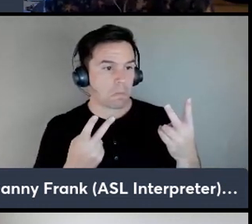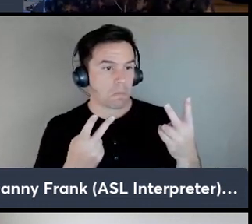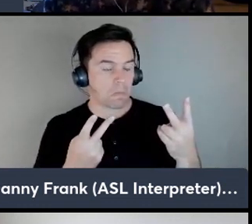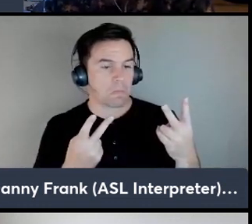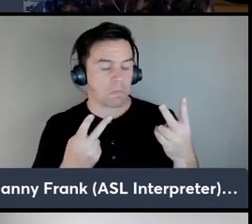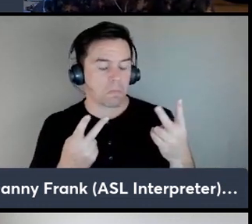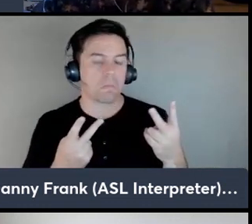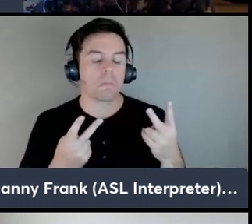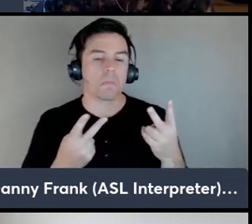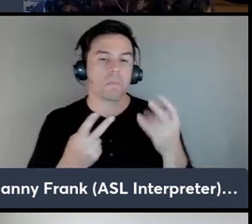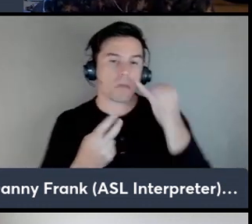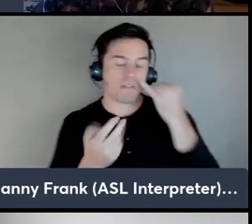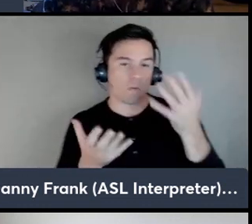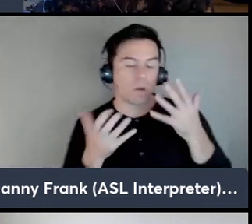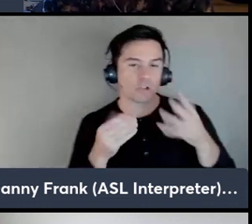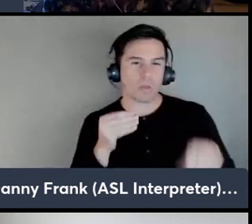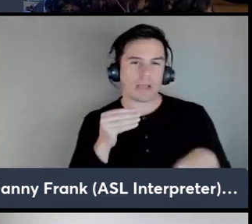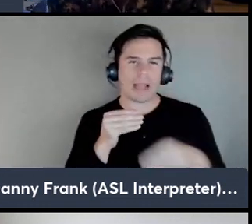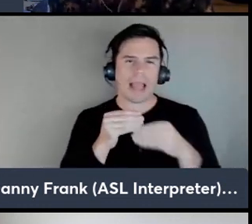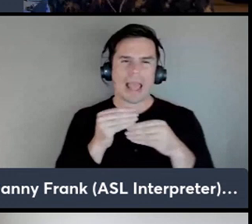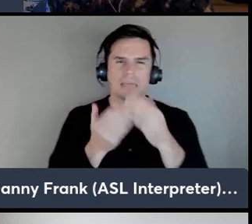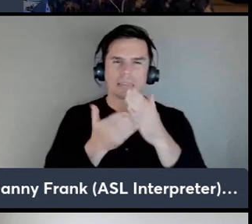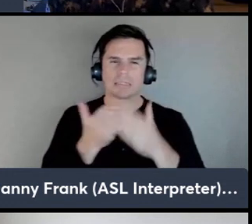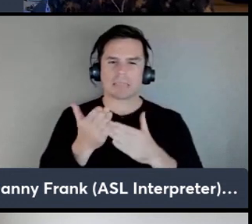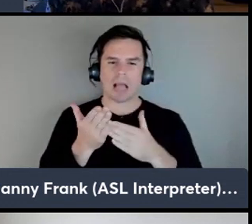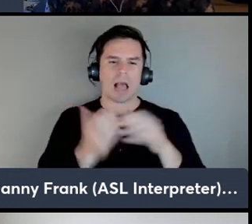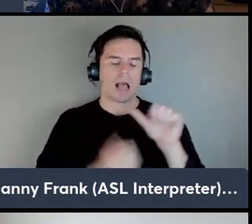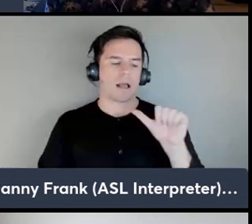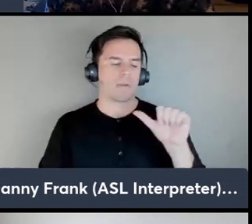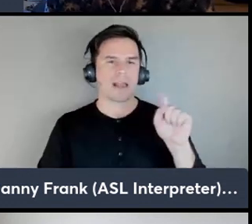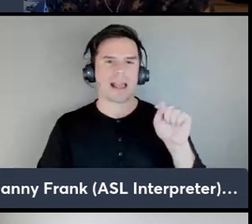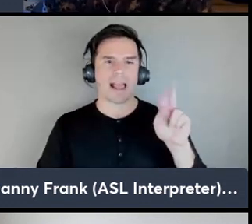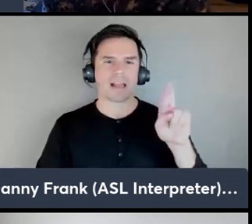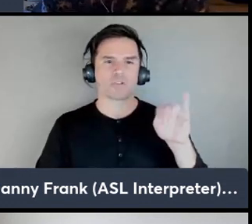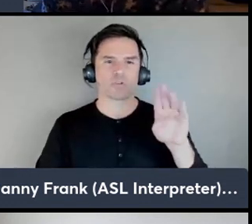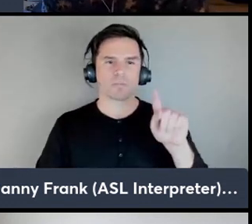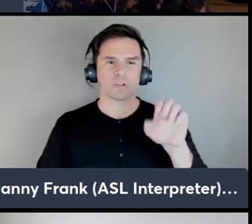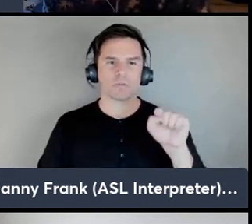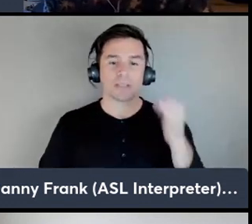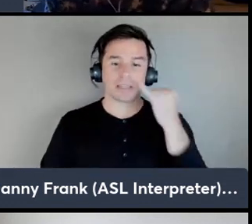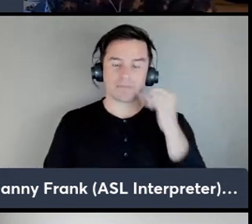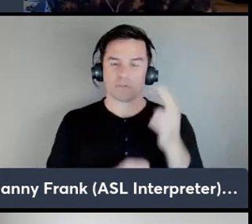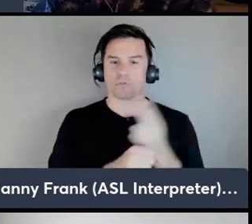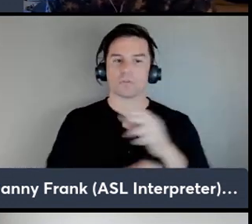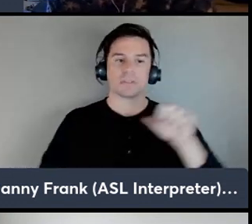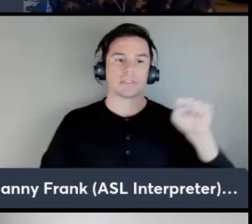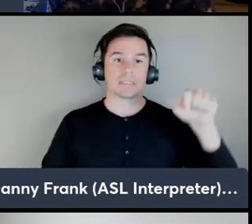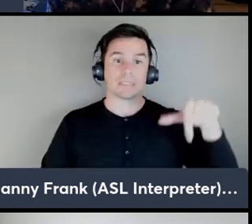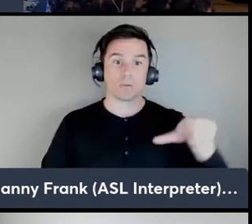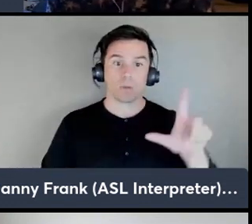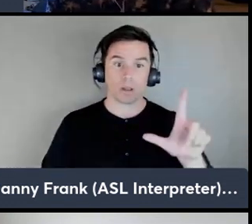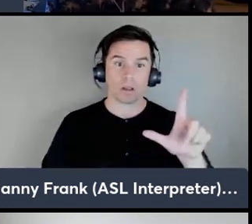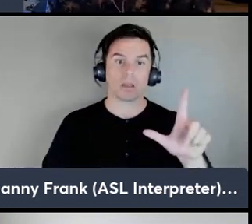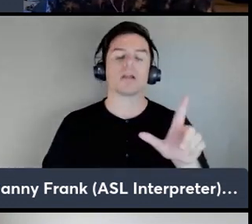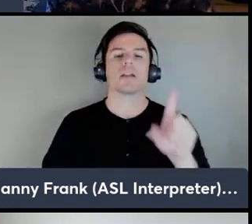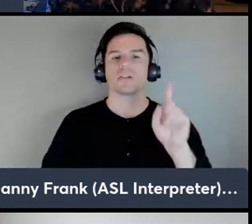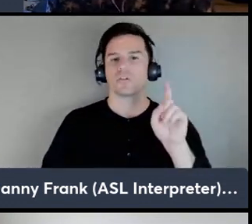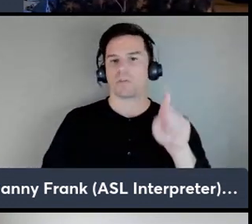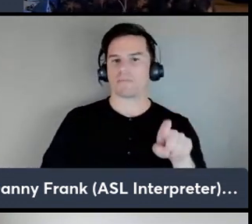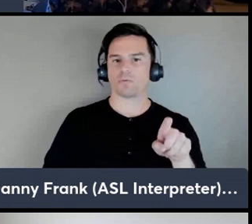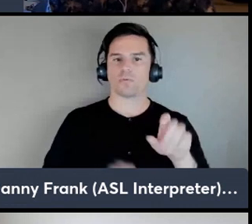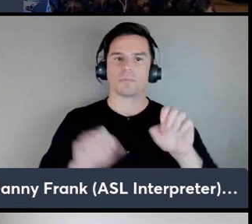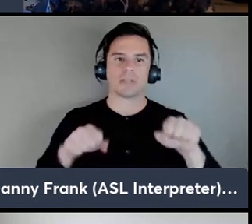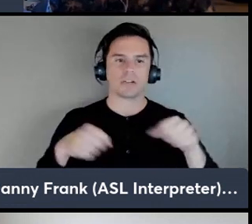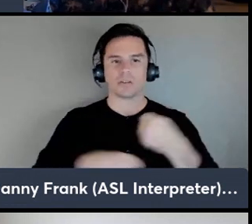document. One way I could do that. Now, if you were to do this in a SQL structured query language, you'd have to potentially create new